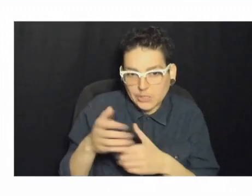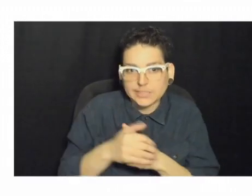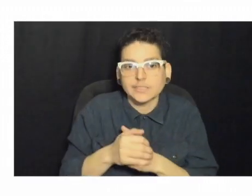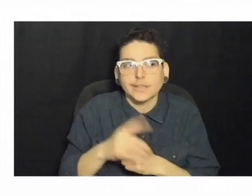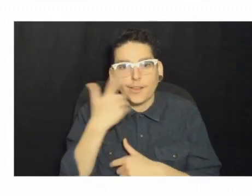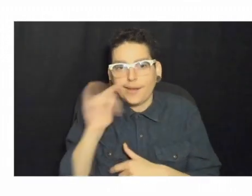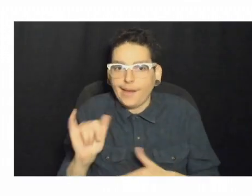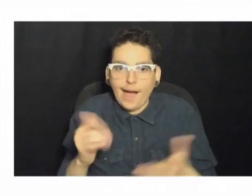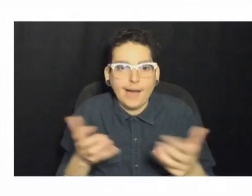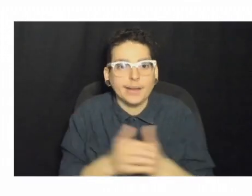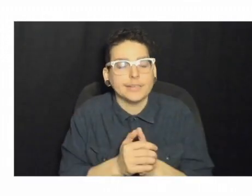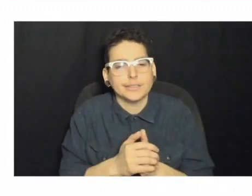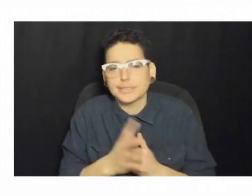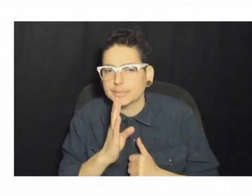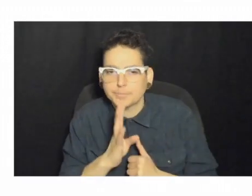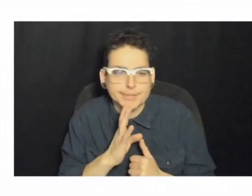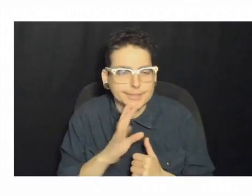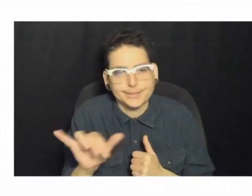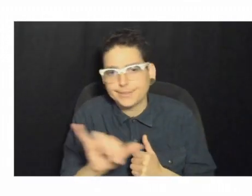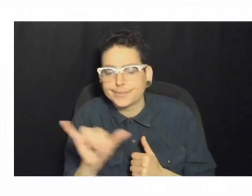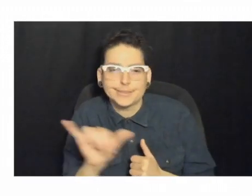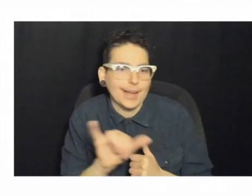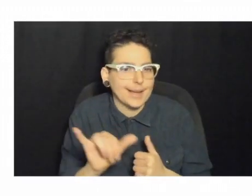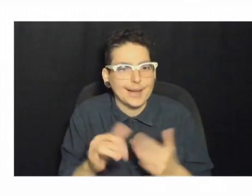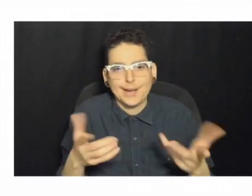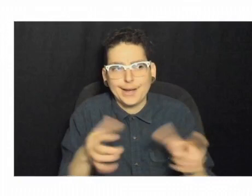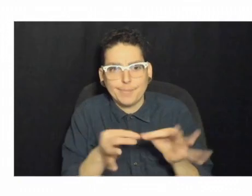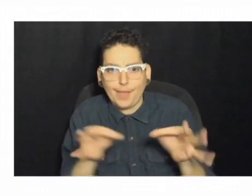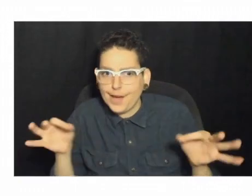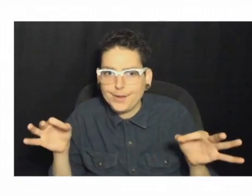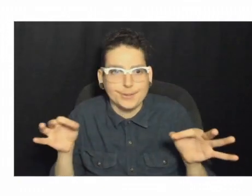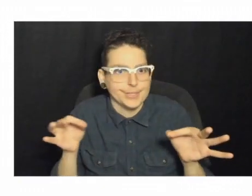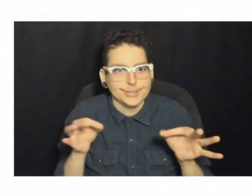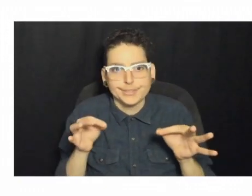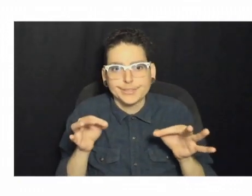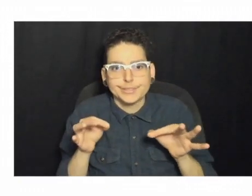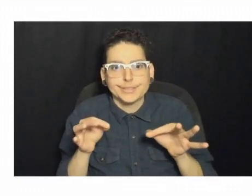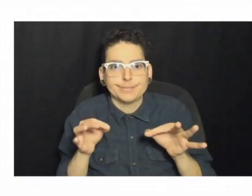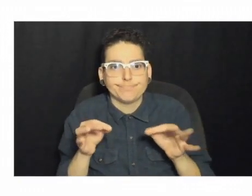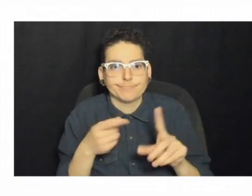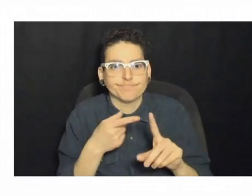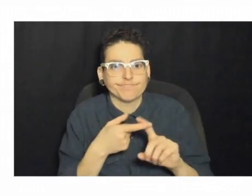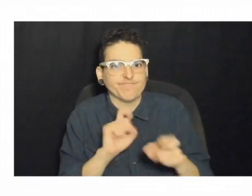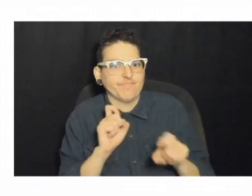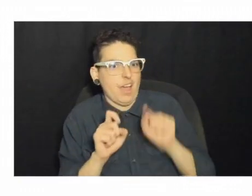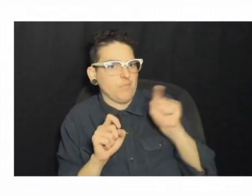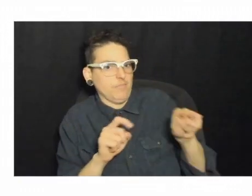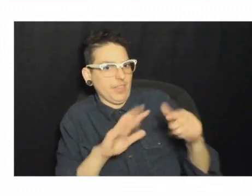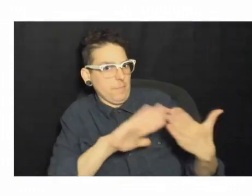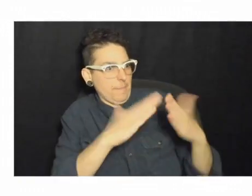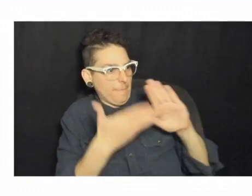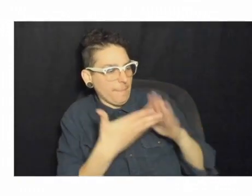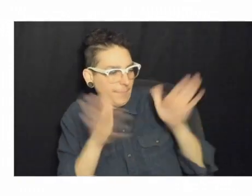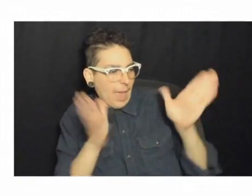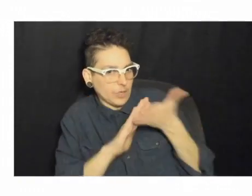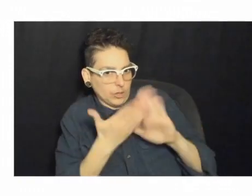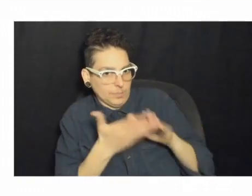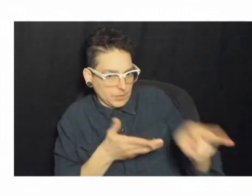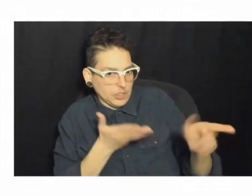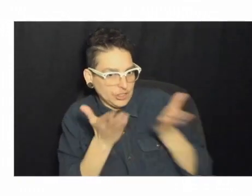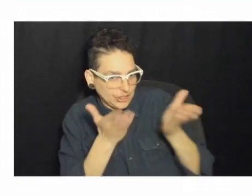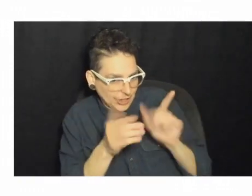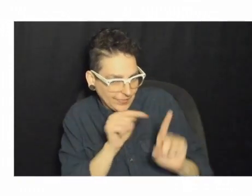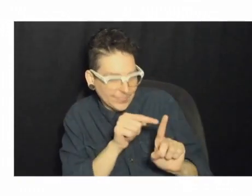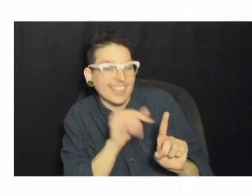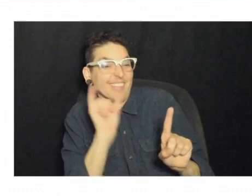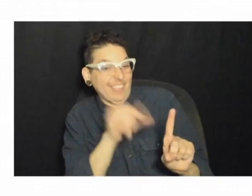the populations that they're serving, that is a formula for greater, the